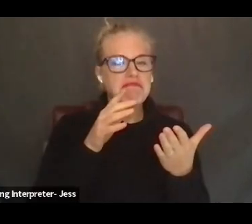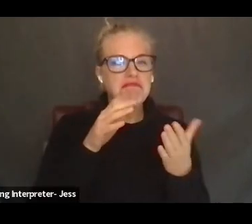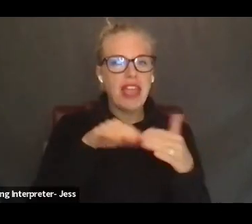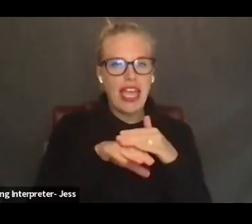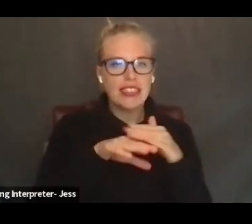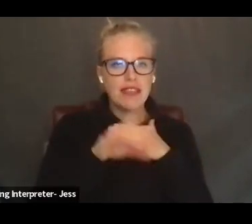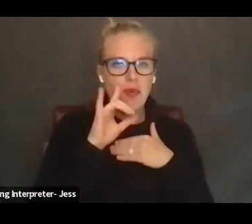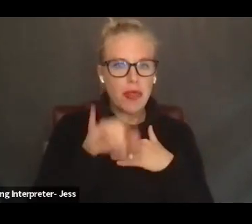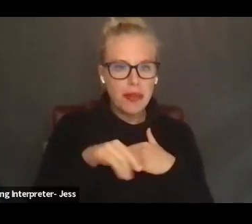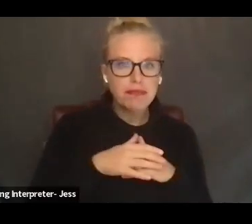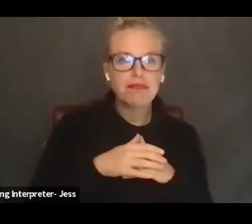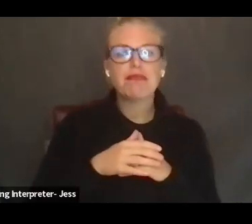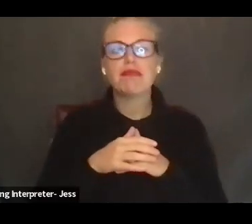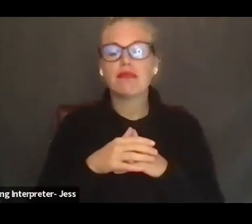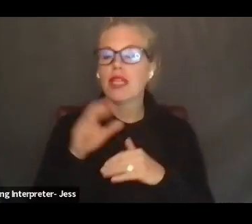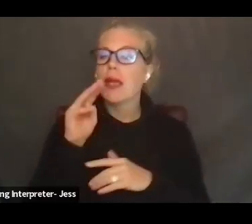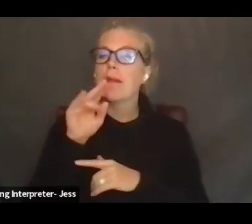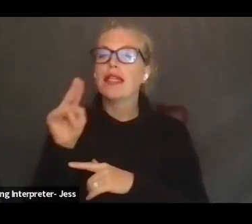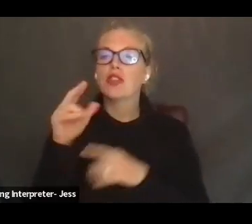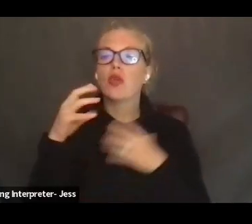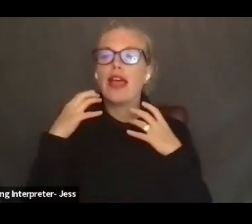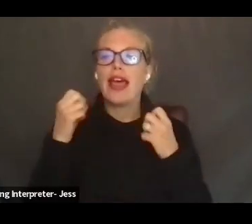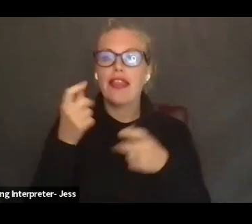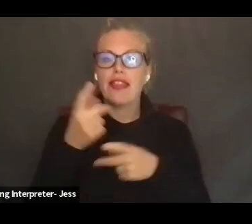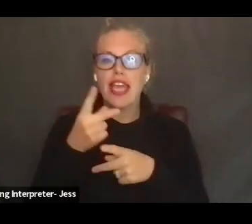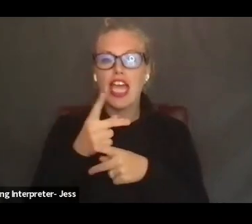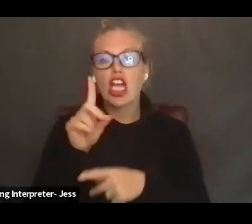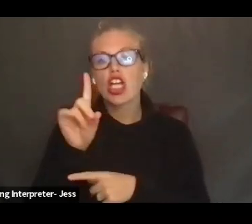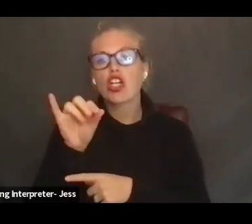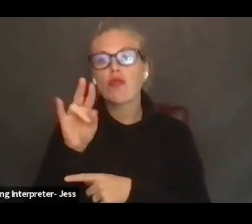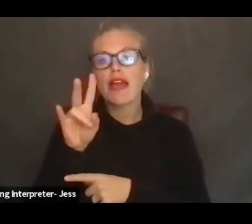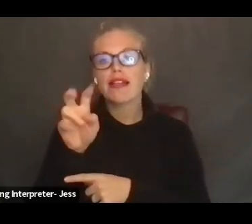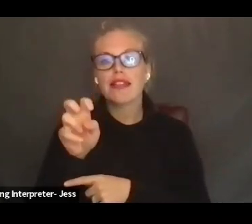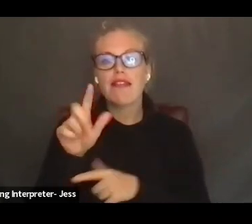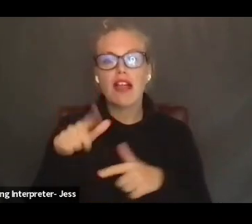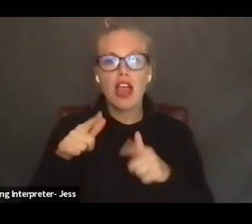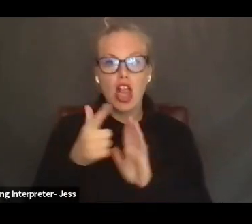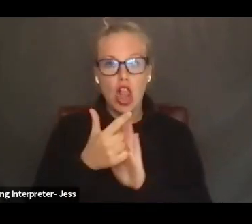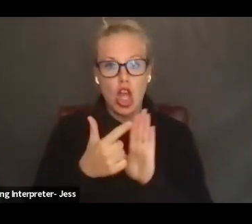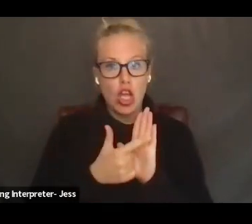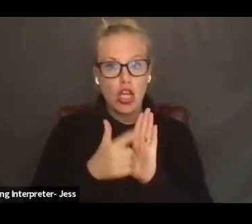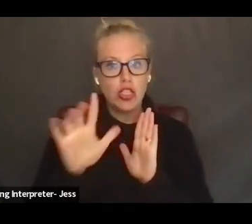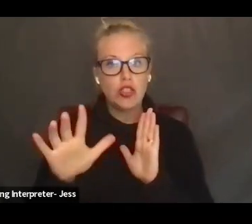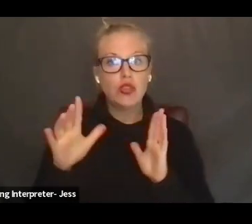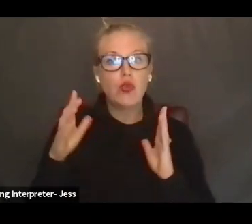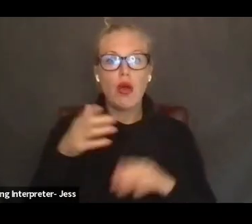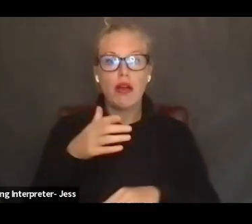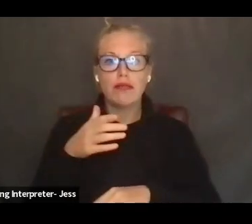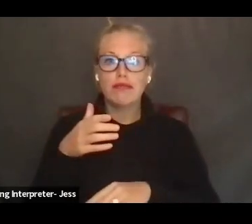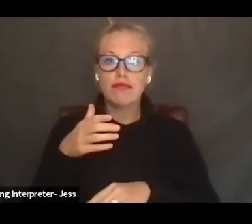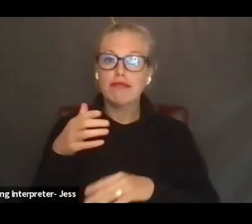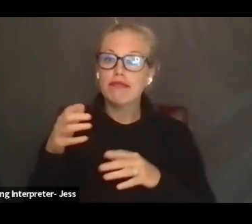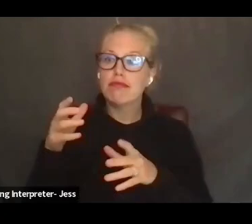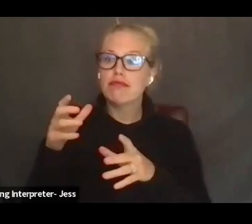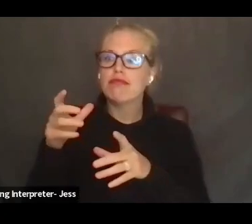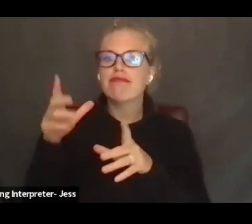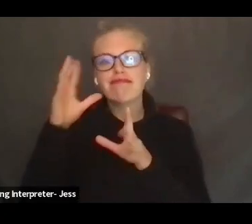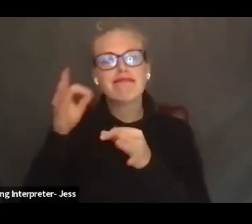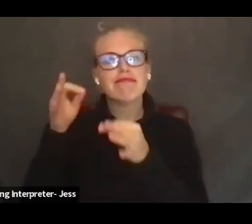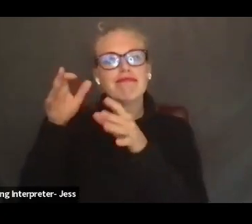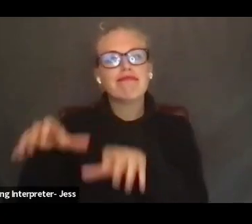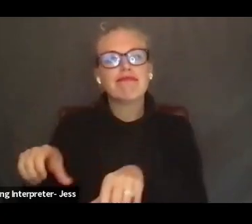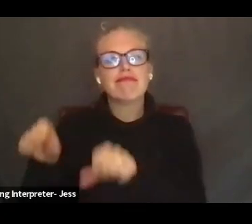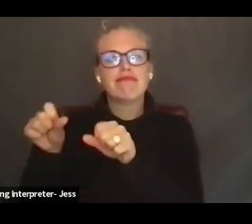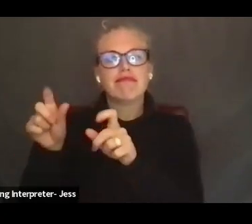Under the Minnesota healthcare directive laws, your healthcare agent automatically has access to